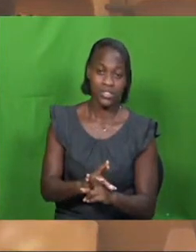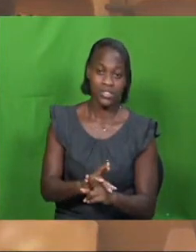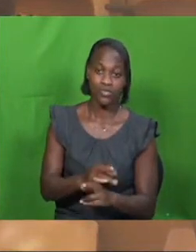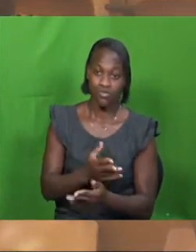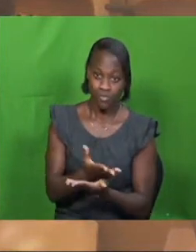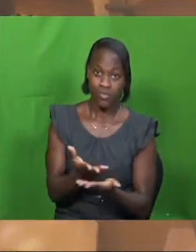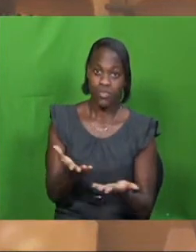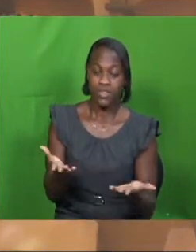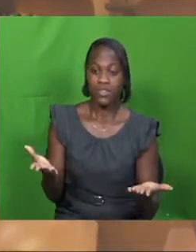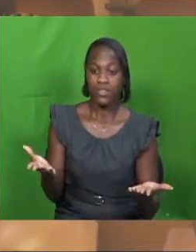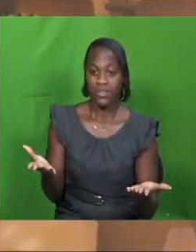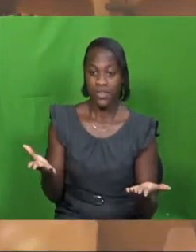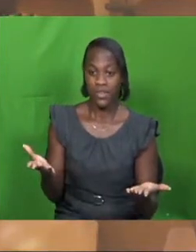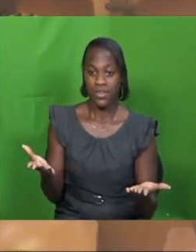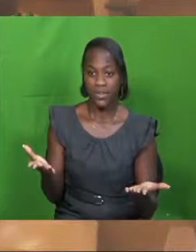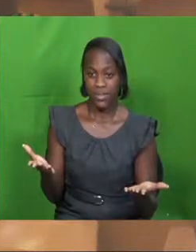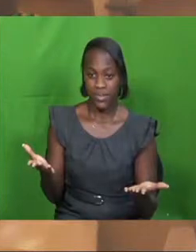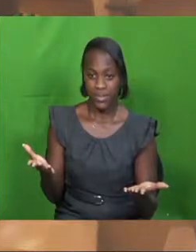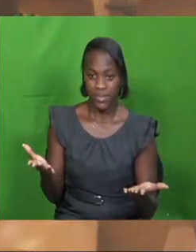plenary of Parliament.